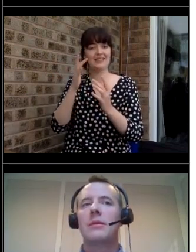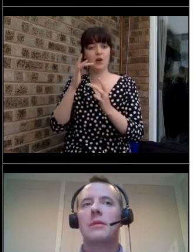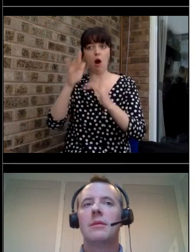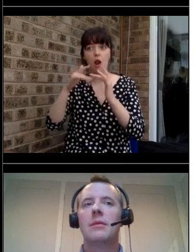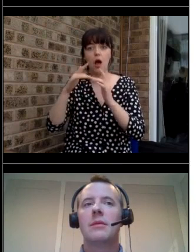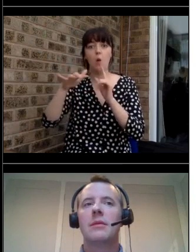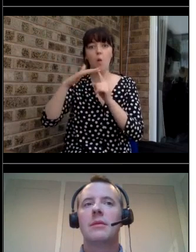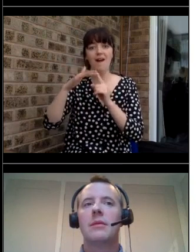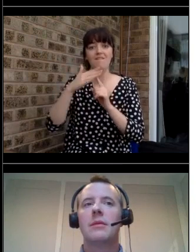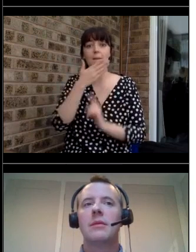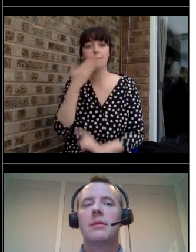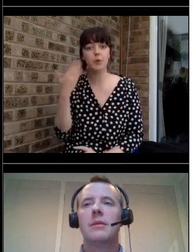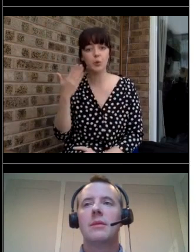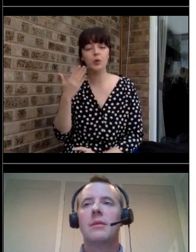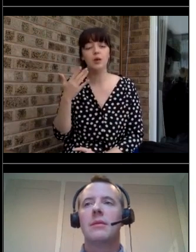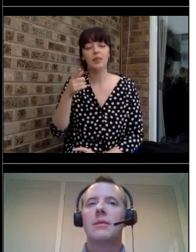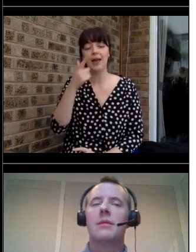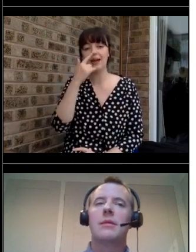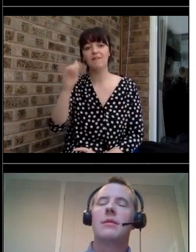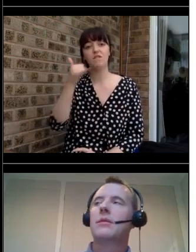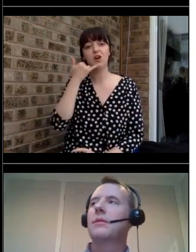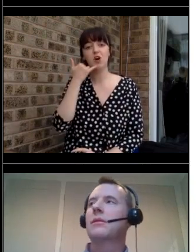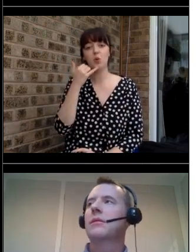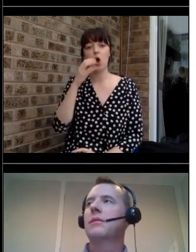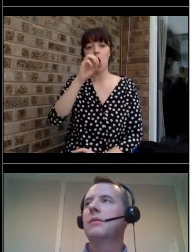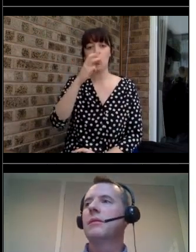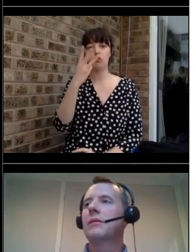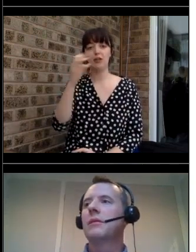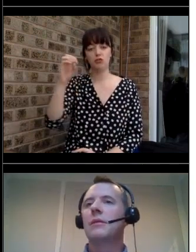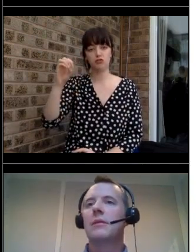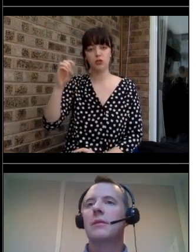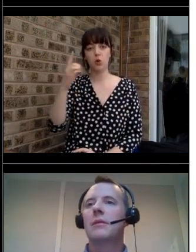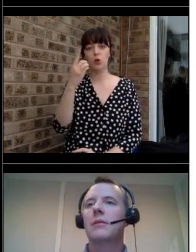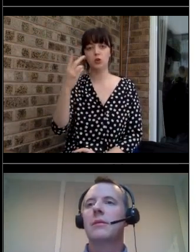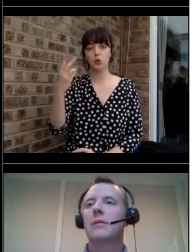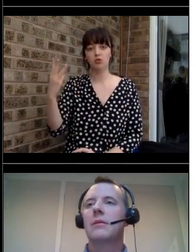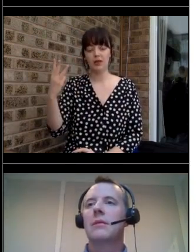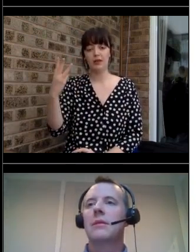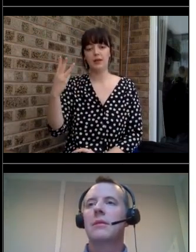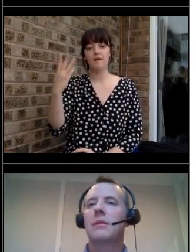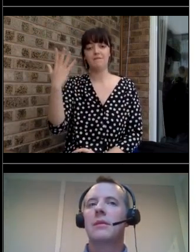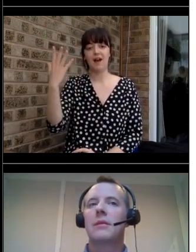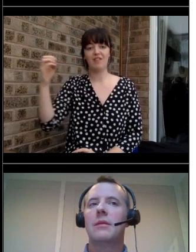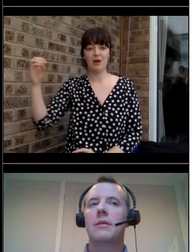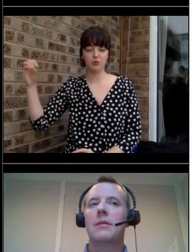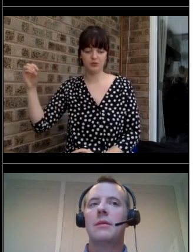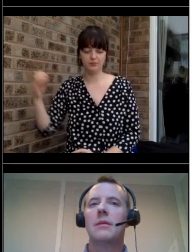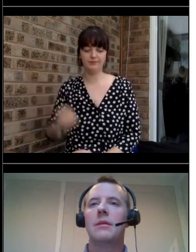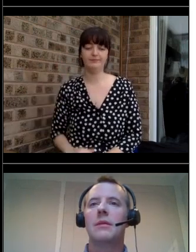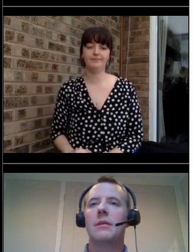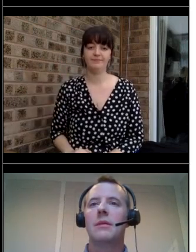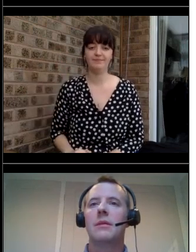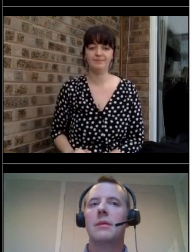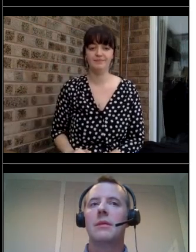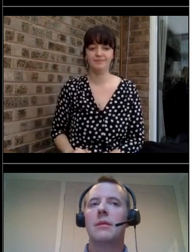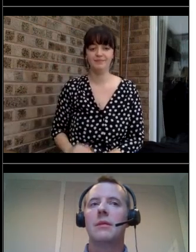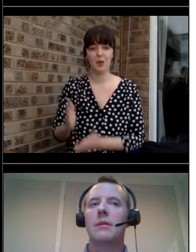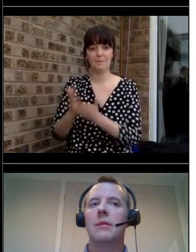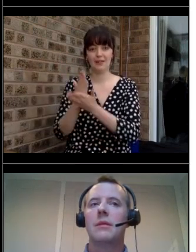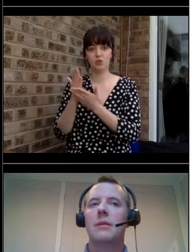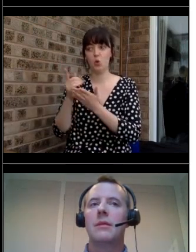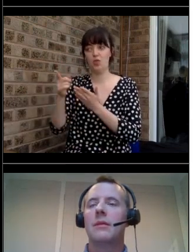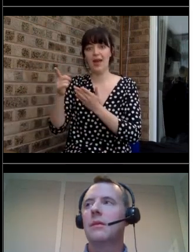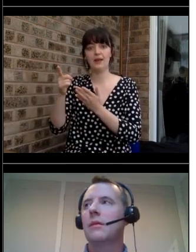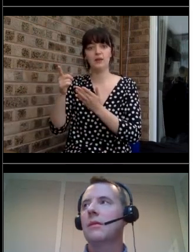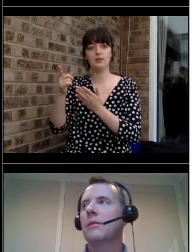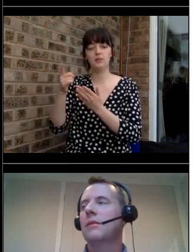also able to phone through to us on 0300 123 5000 to make sure that they provide their